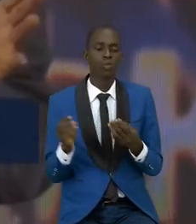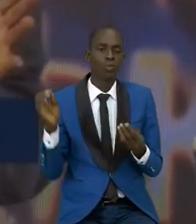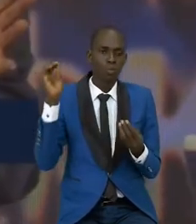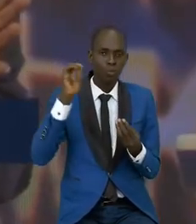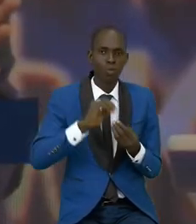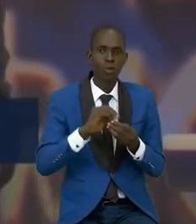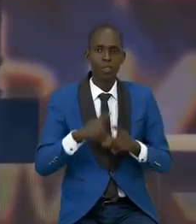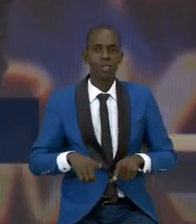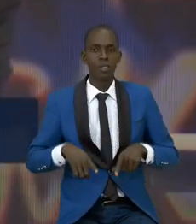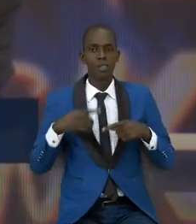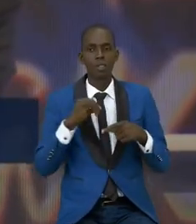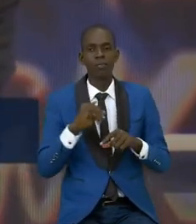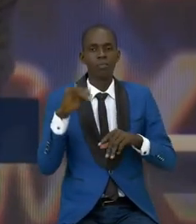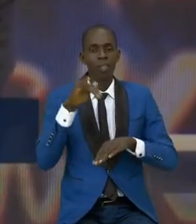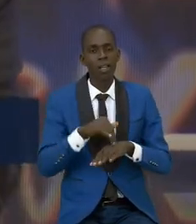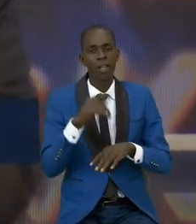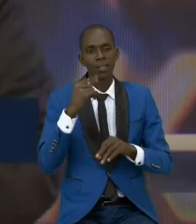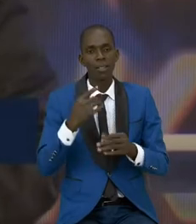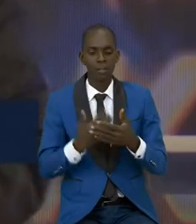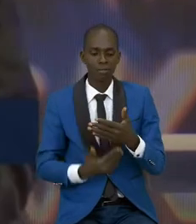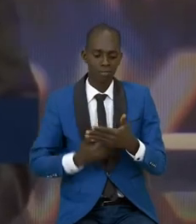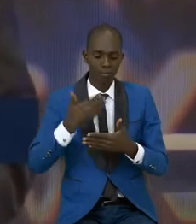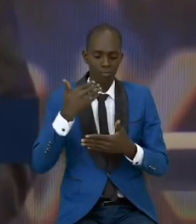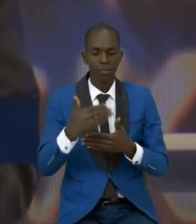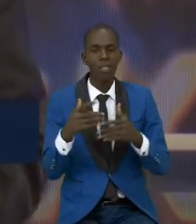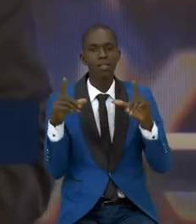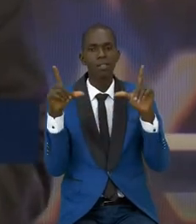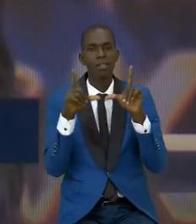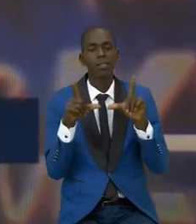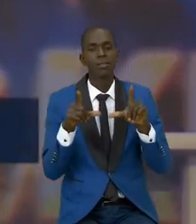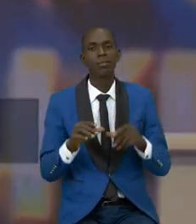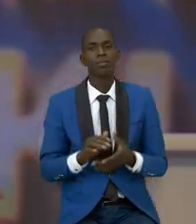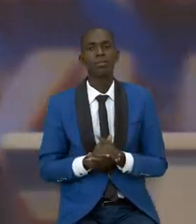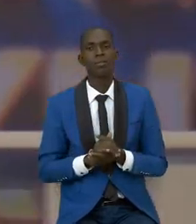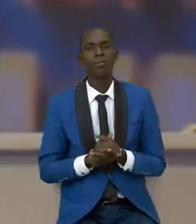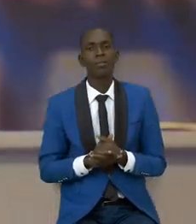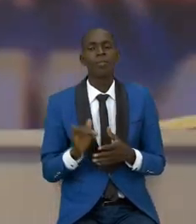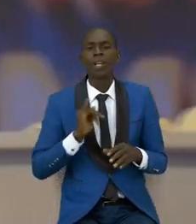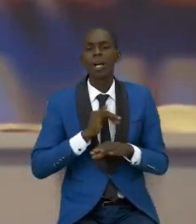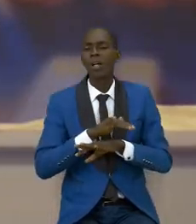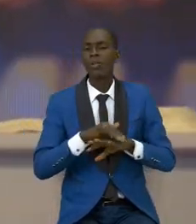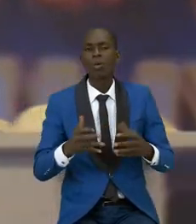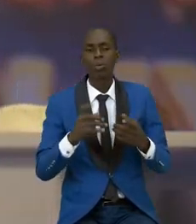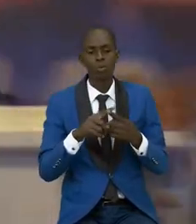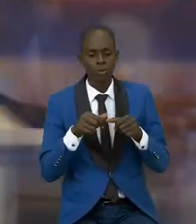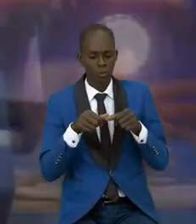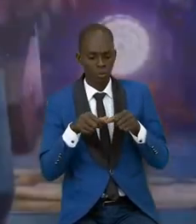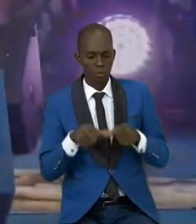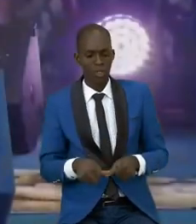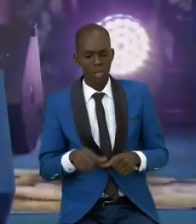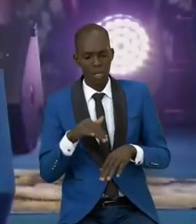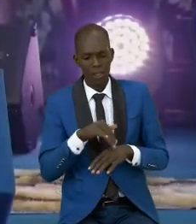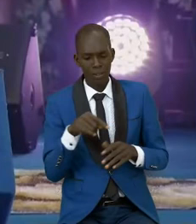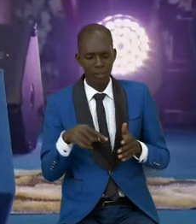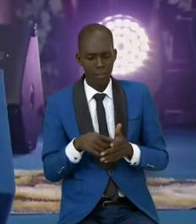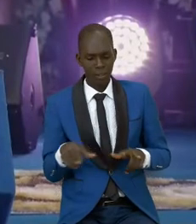living at the next level. I don't want to remain at the level I